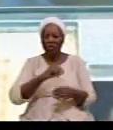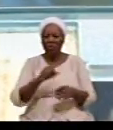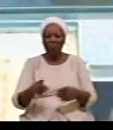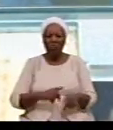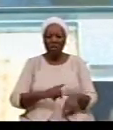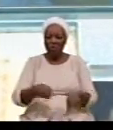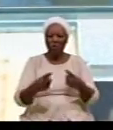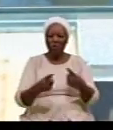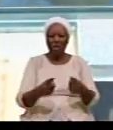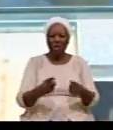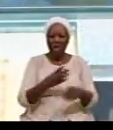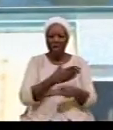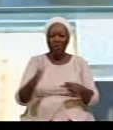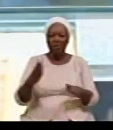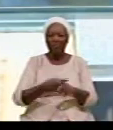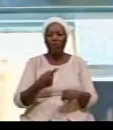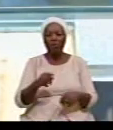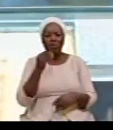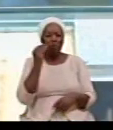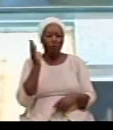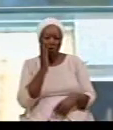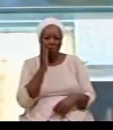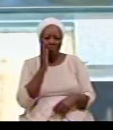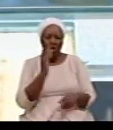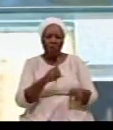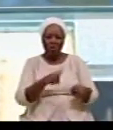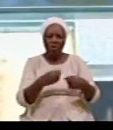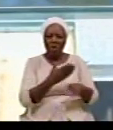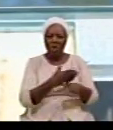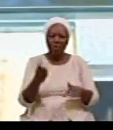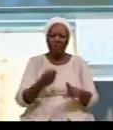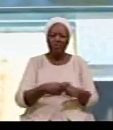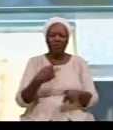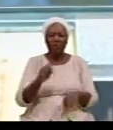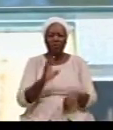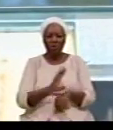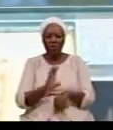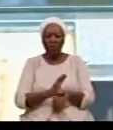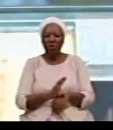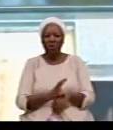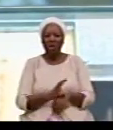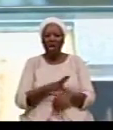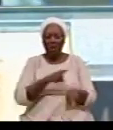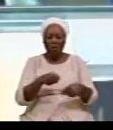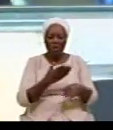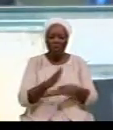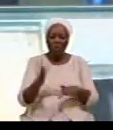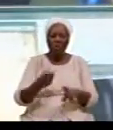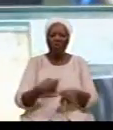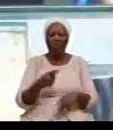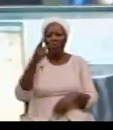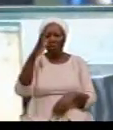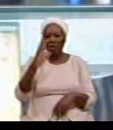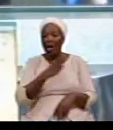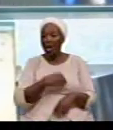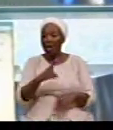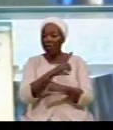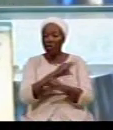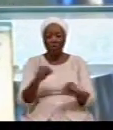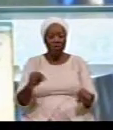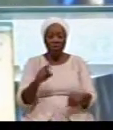from home, running away from the church, running away from God. And there is no allowance